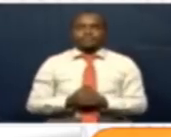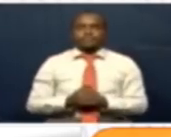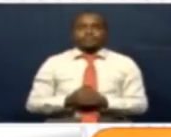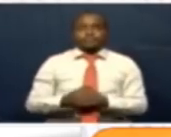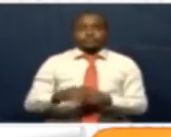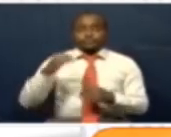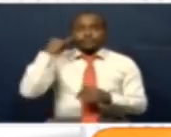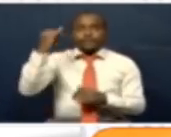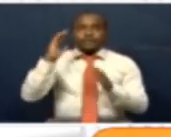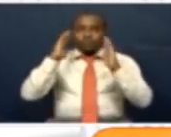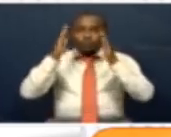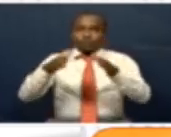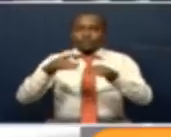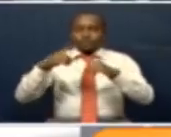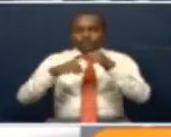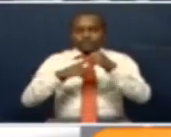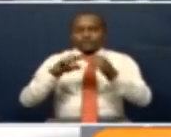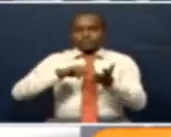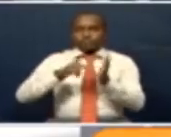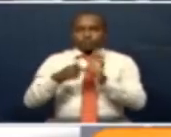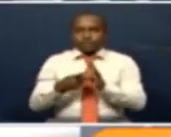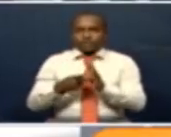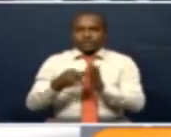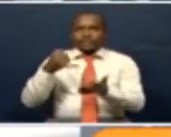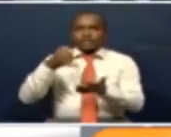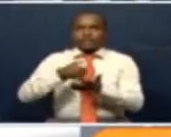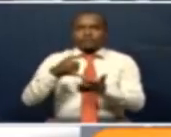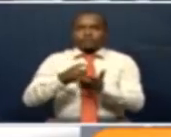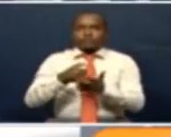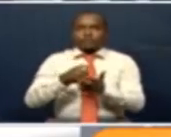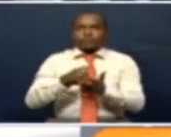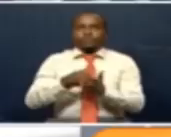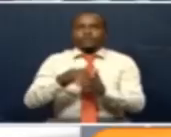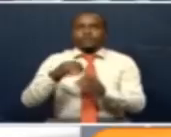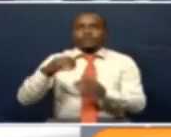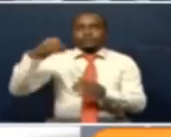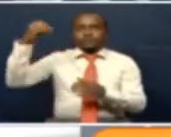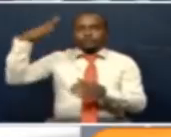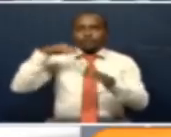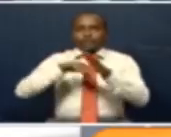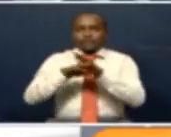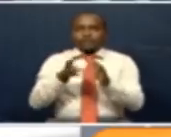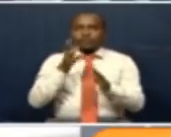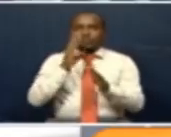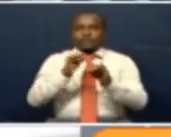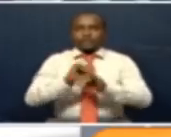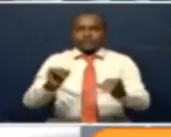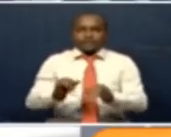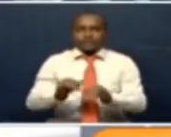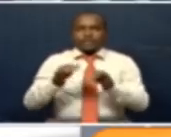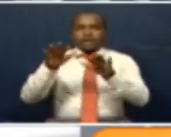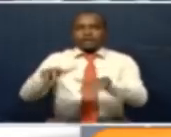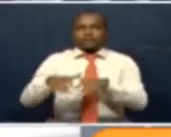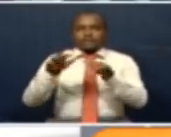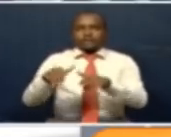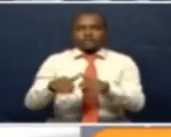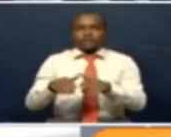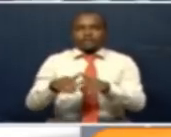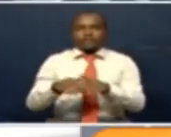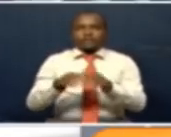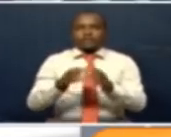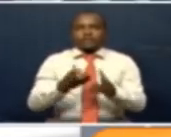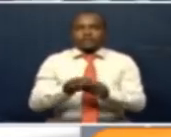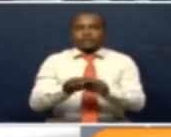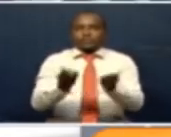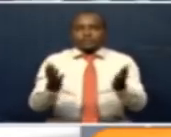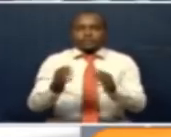six projects involving off-grid solar access, water and sanitization, agriculture, displacement,